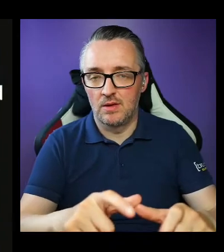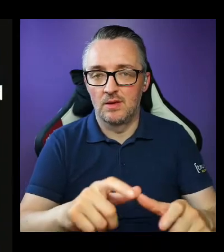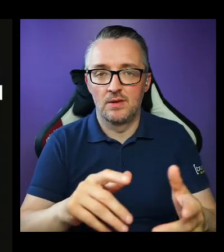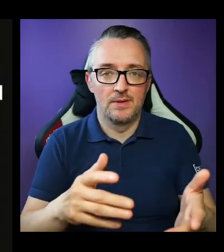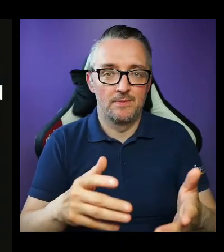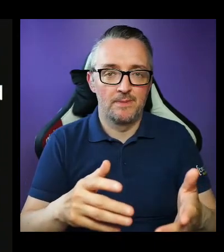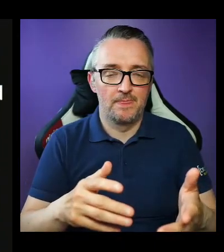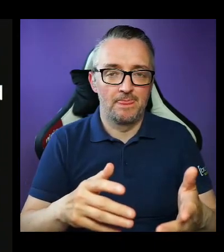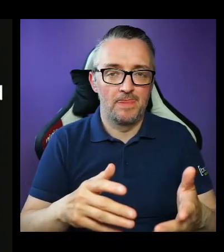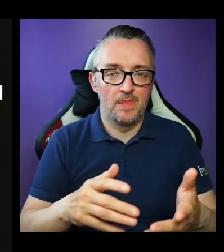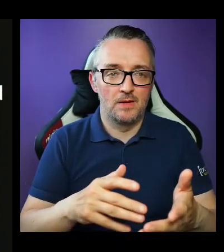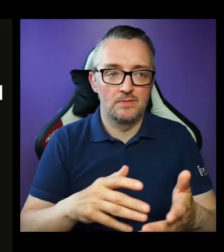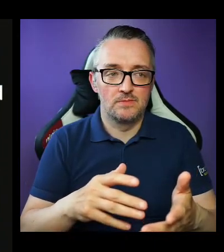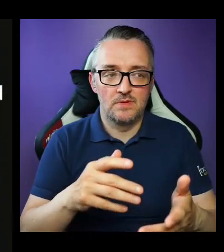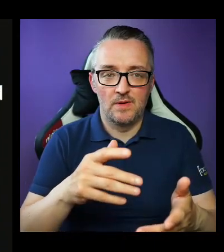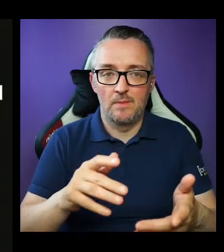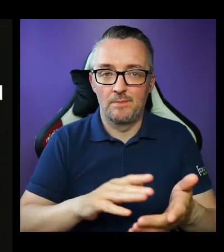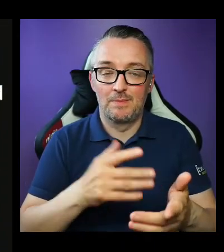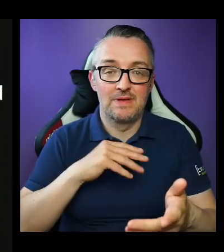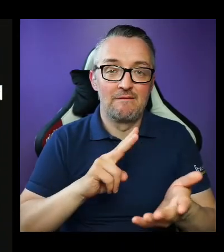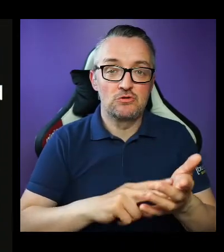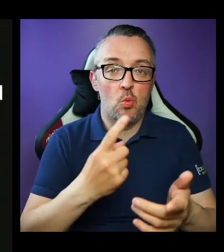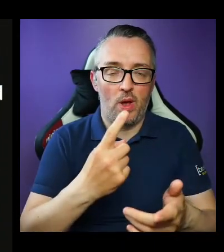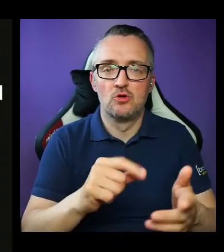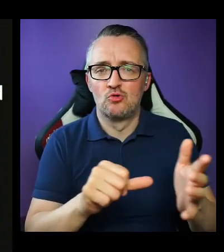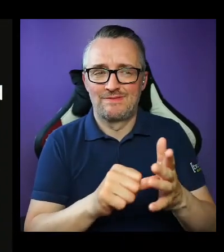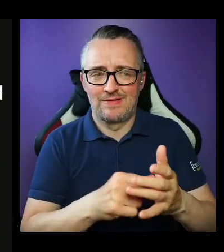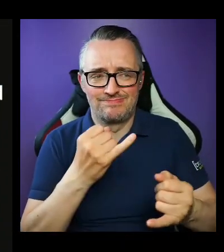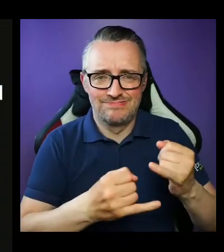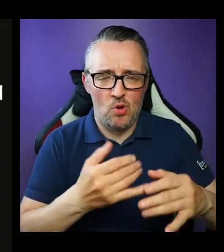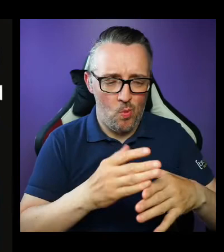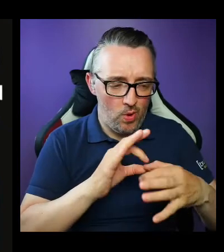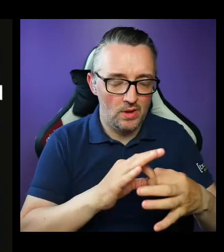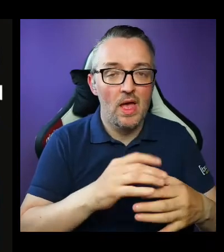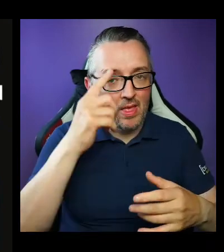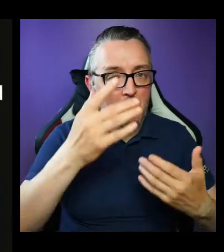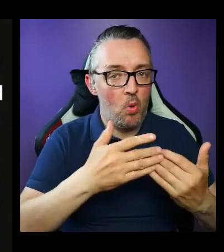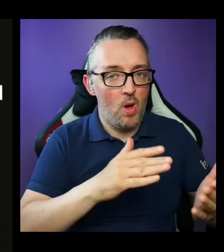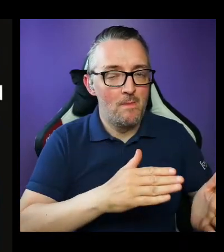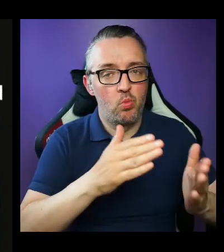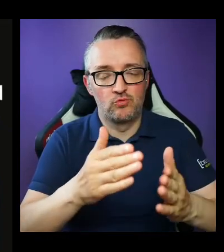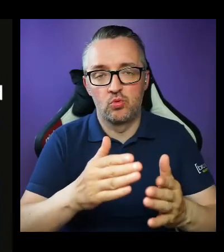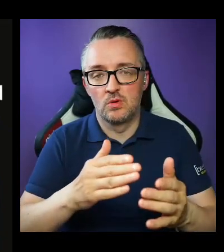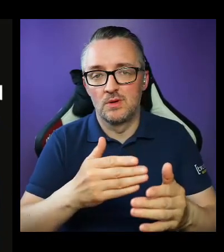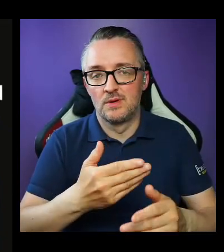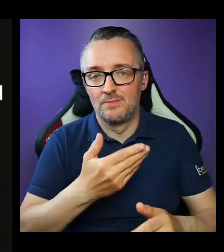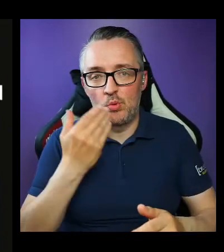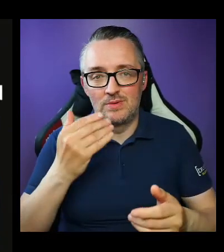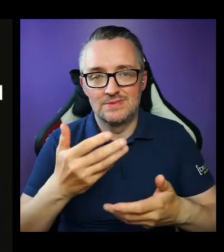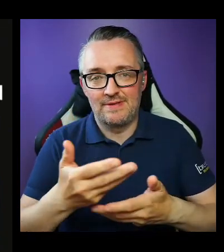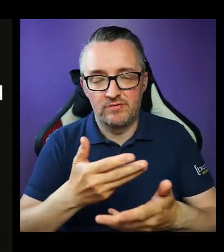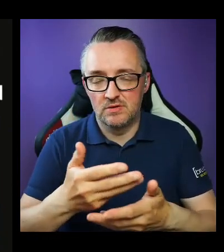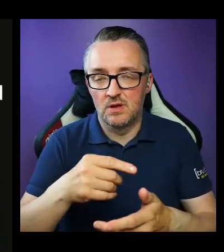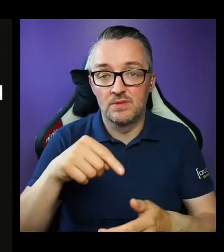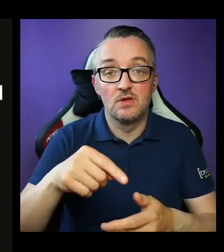easy to work with. So I expect more people going to Aurora serverless version 2. It's still a